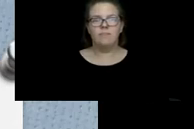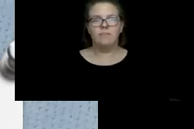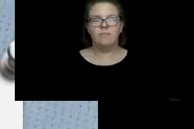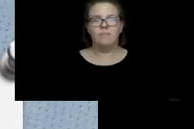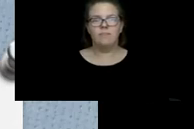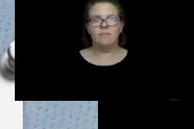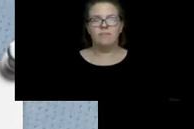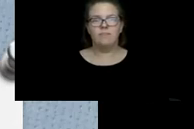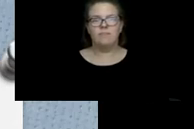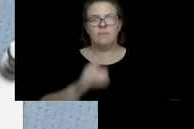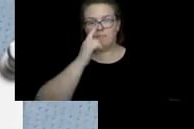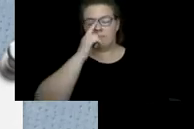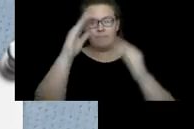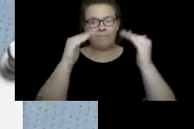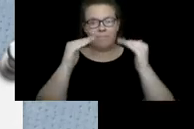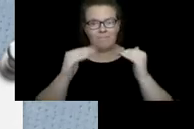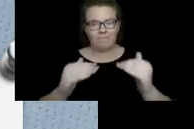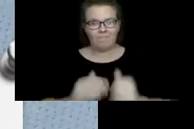Okay, have our next slide, please.